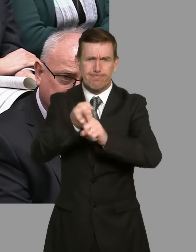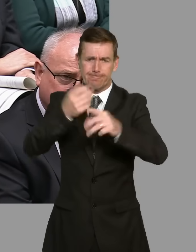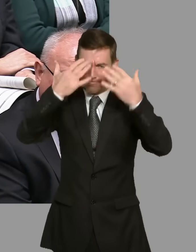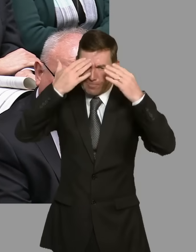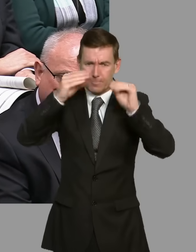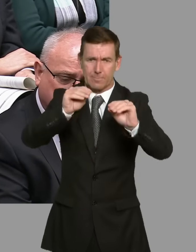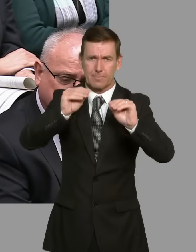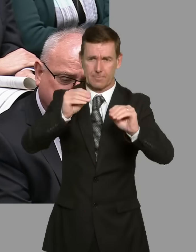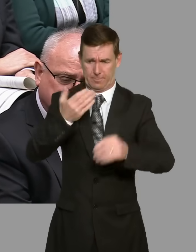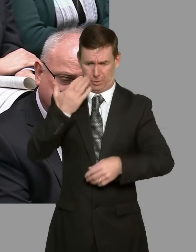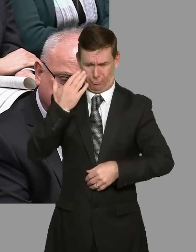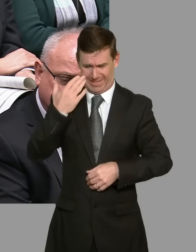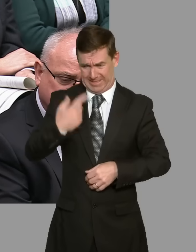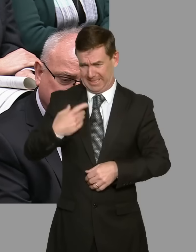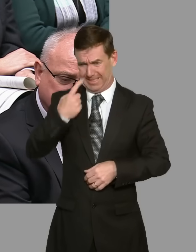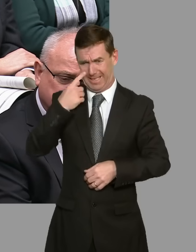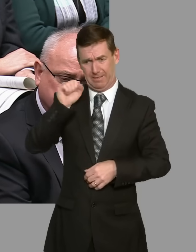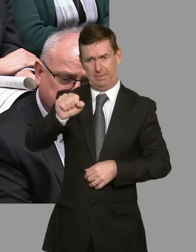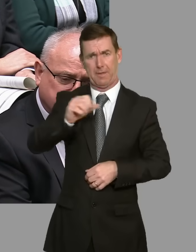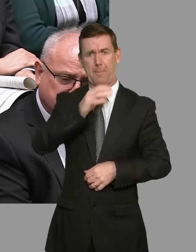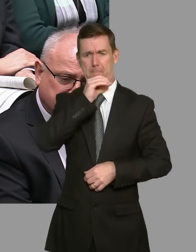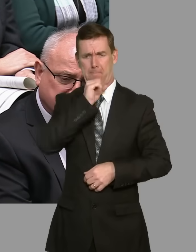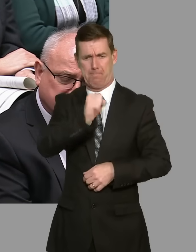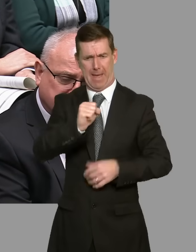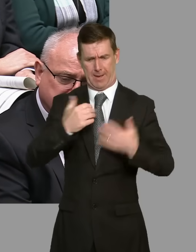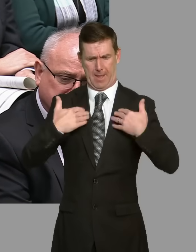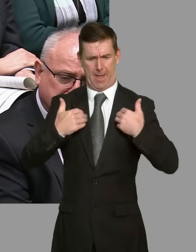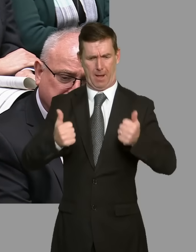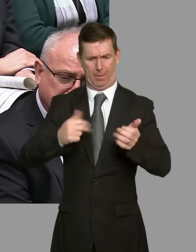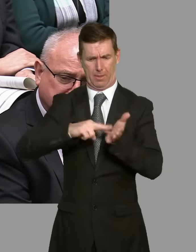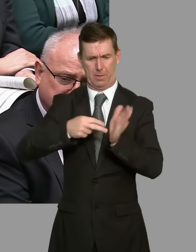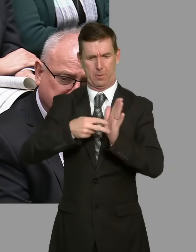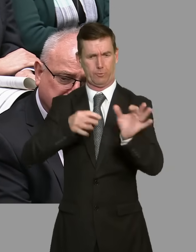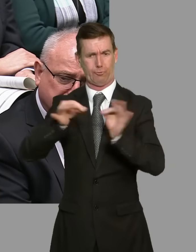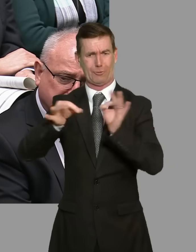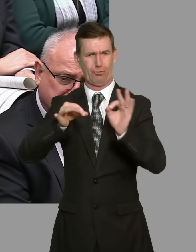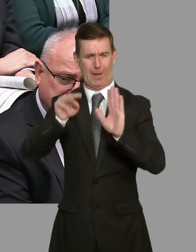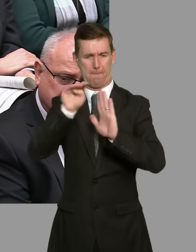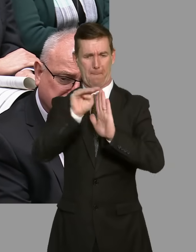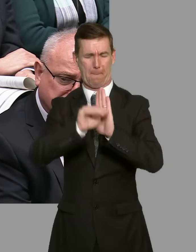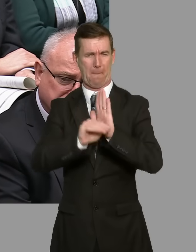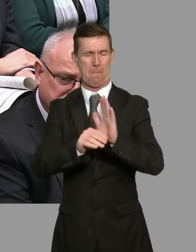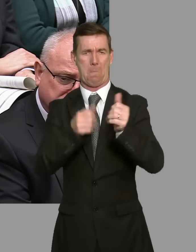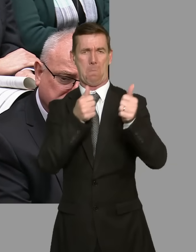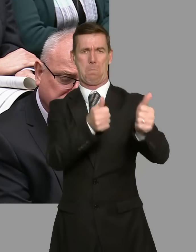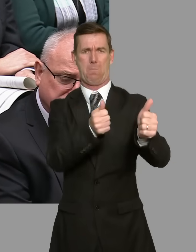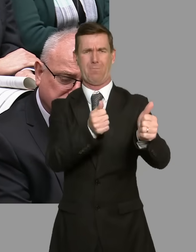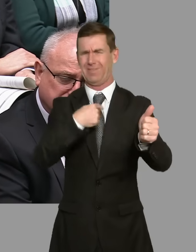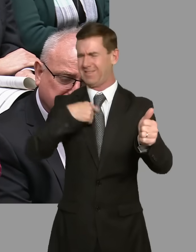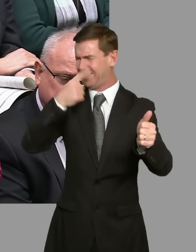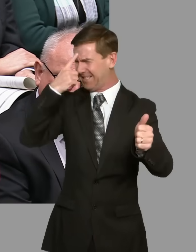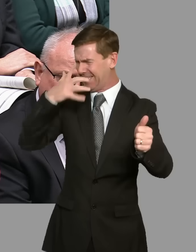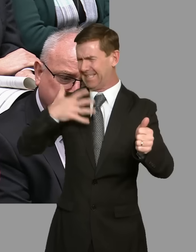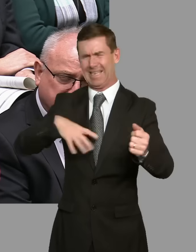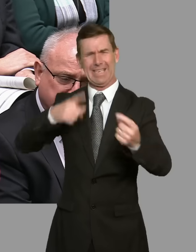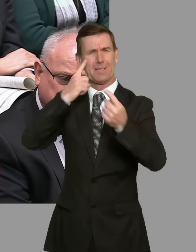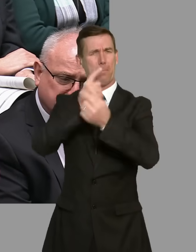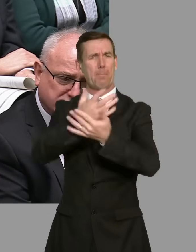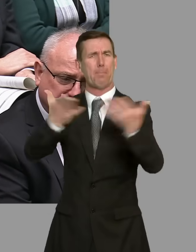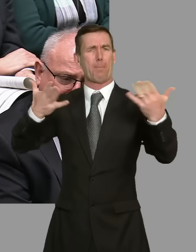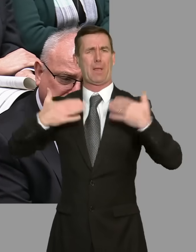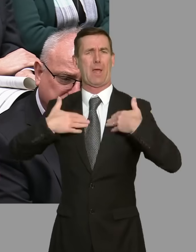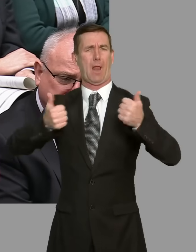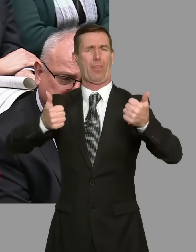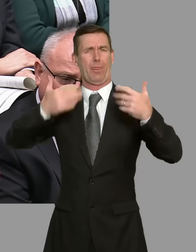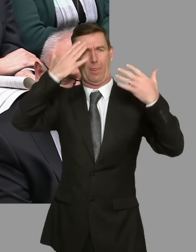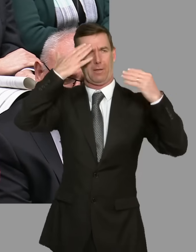further and to launch a public health campaign to encourage discussions about suicidal thoughts and ideations. So will the Prime Minister agree to